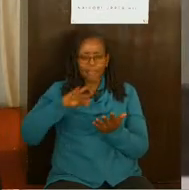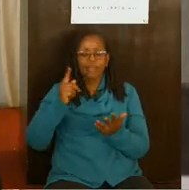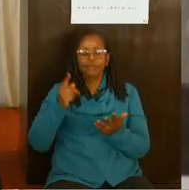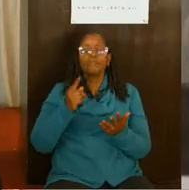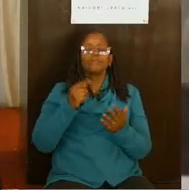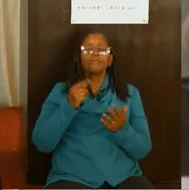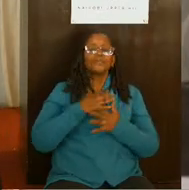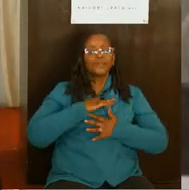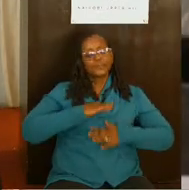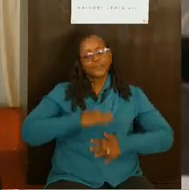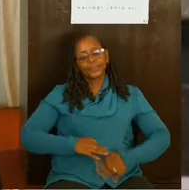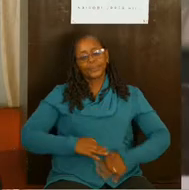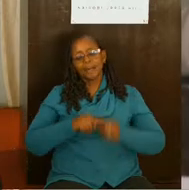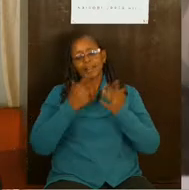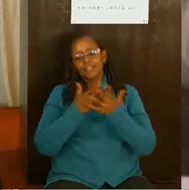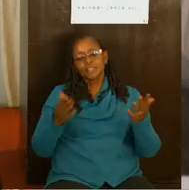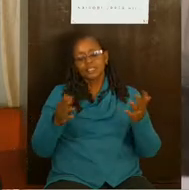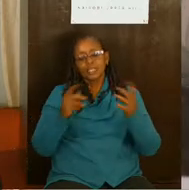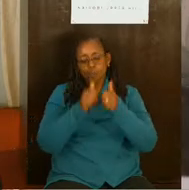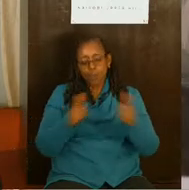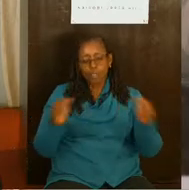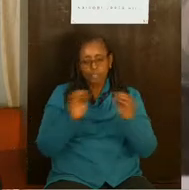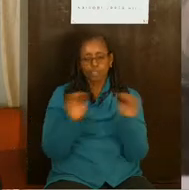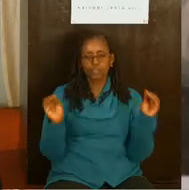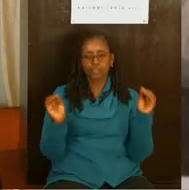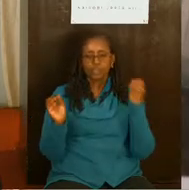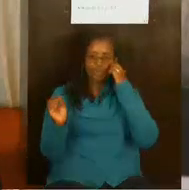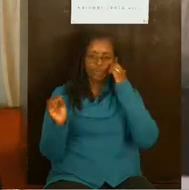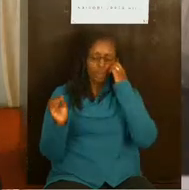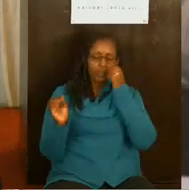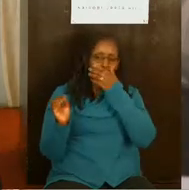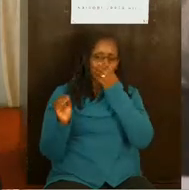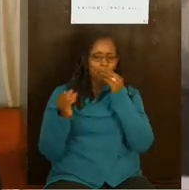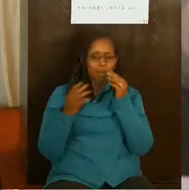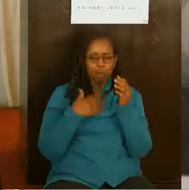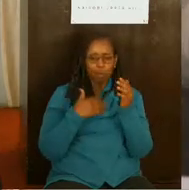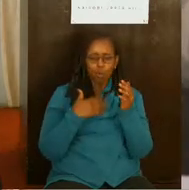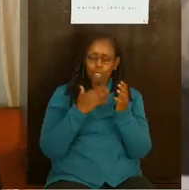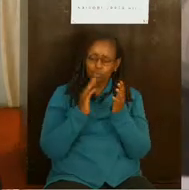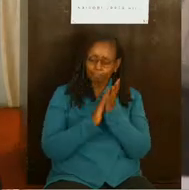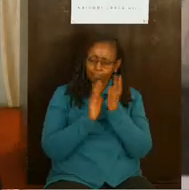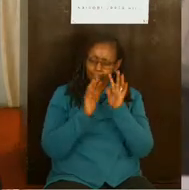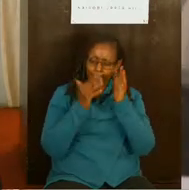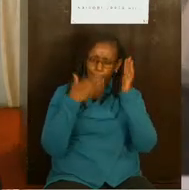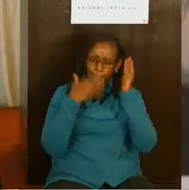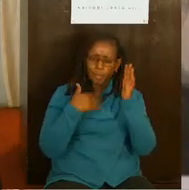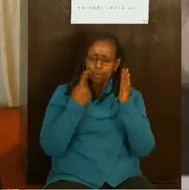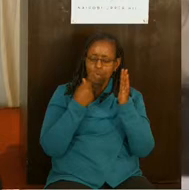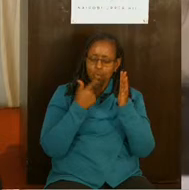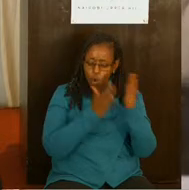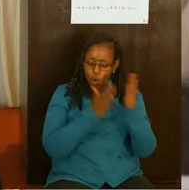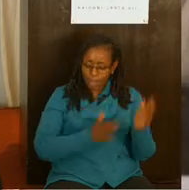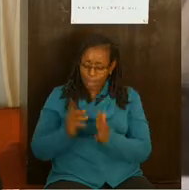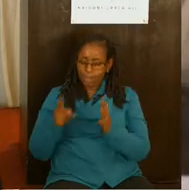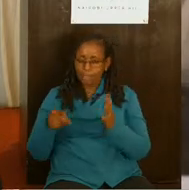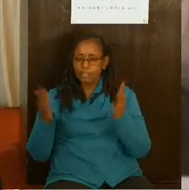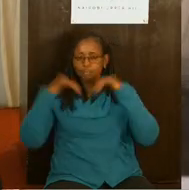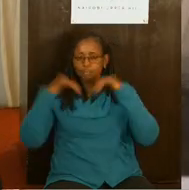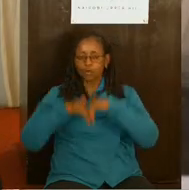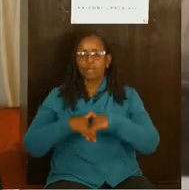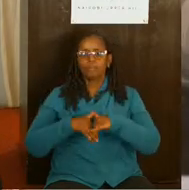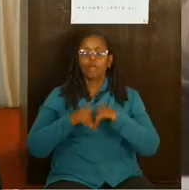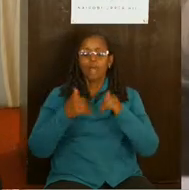when things are not going uh right I want find once again to congratulate the organizers of this important forum